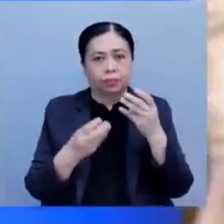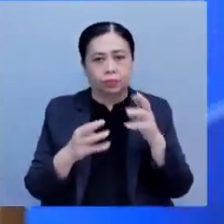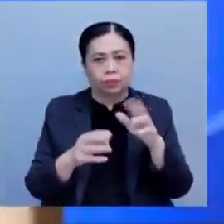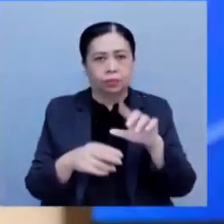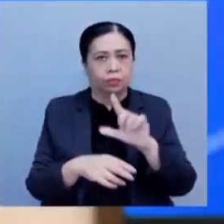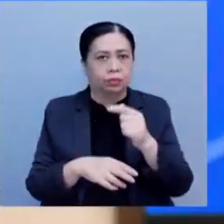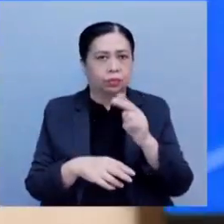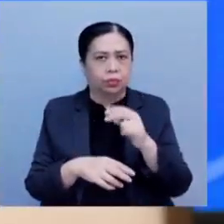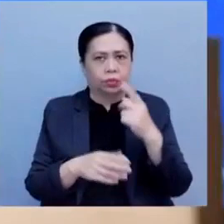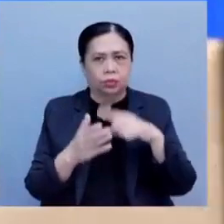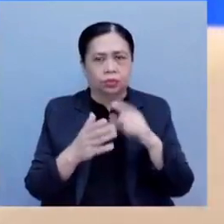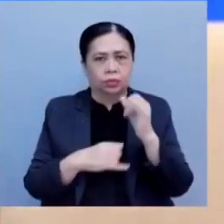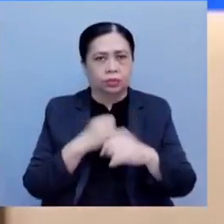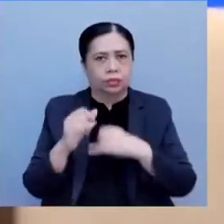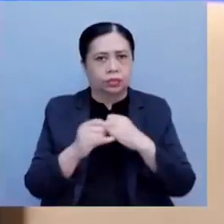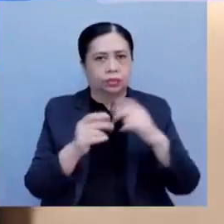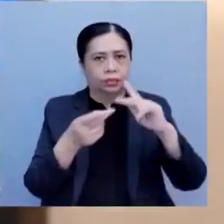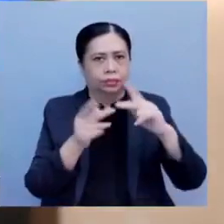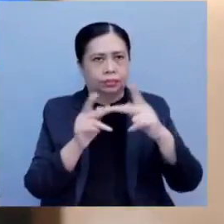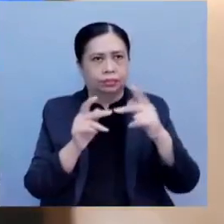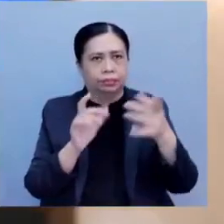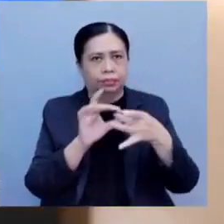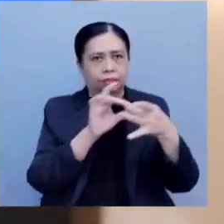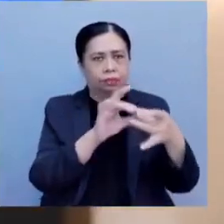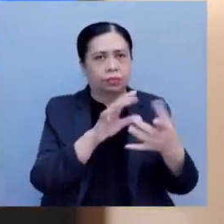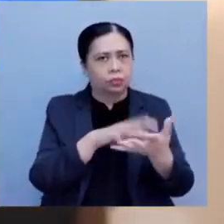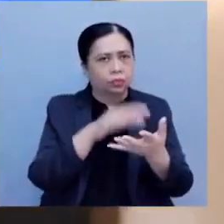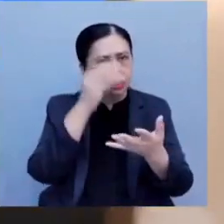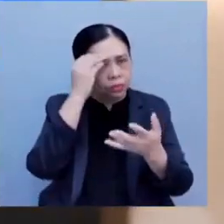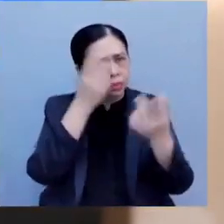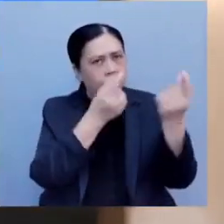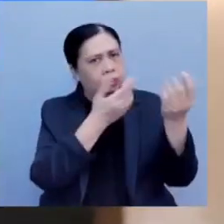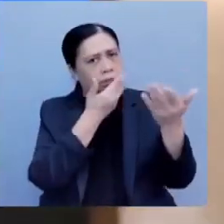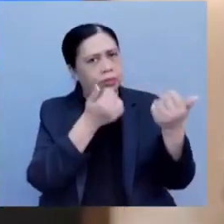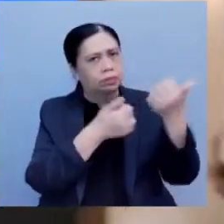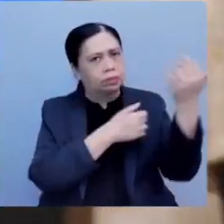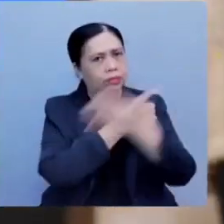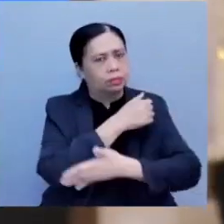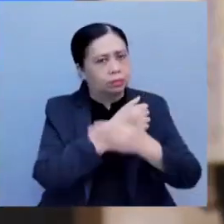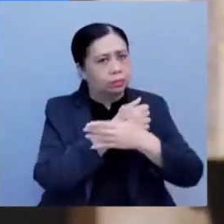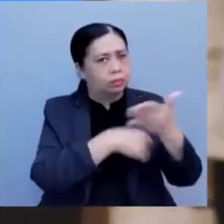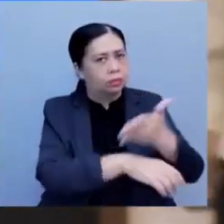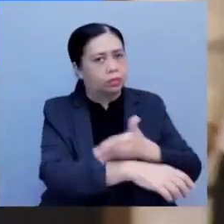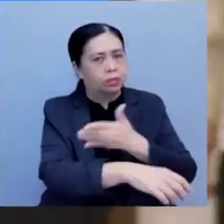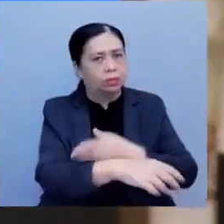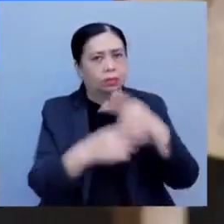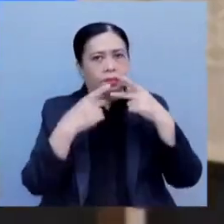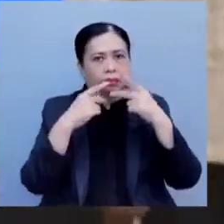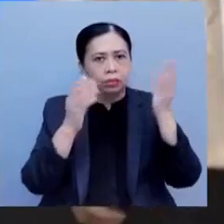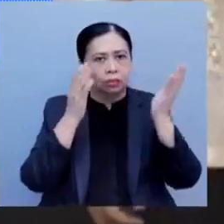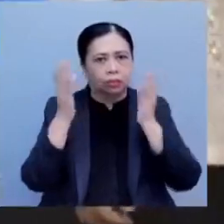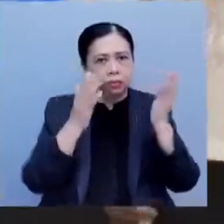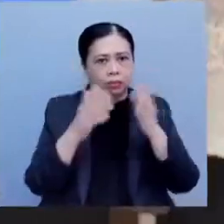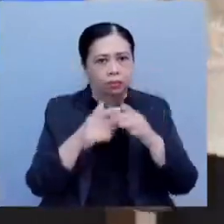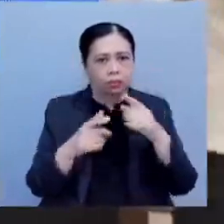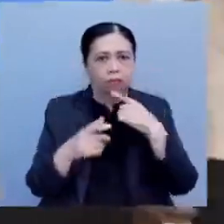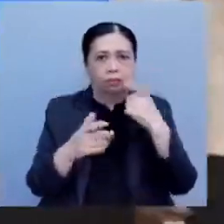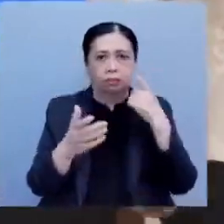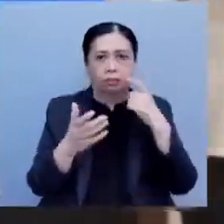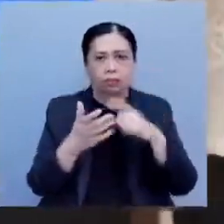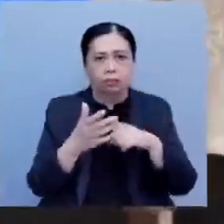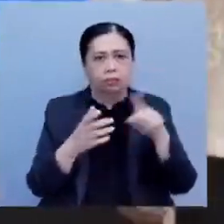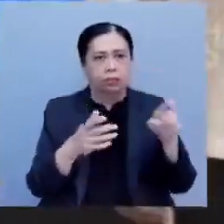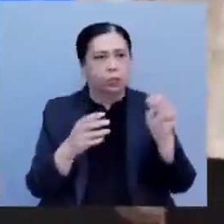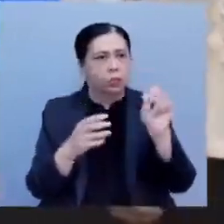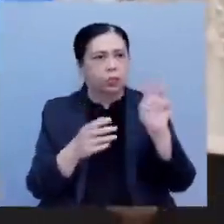explore international partnerships to learn the best practices in improving public service delivery. This as he acknowledged that there are new